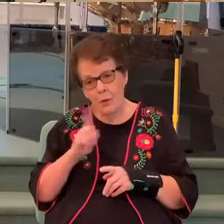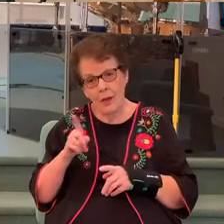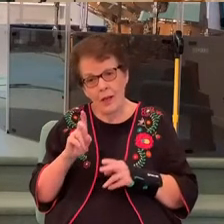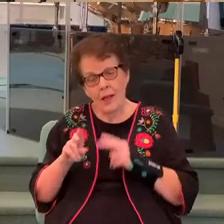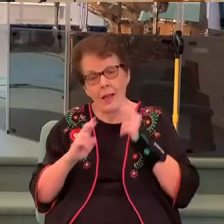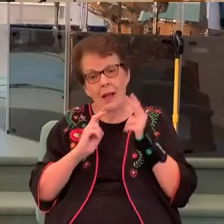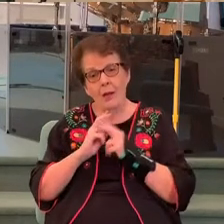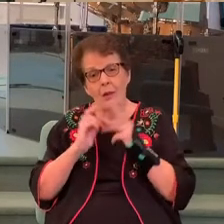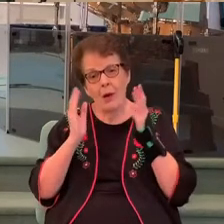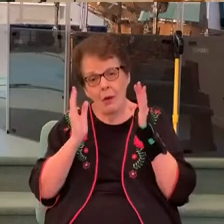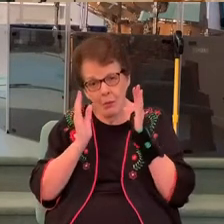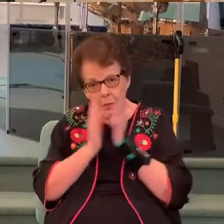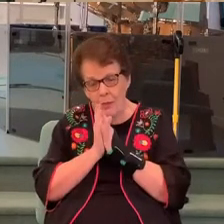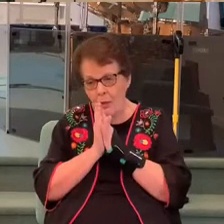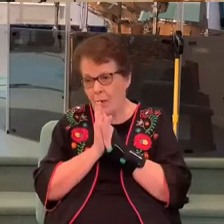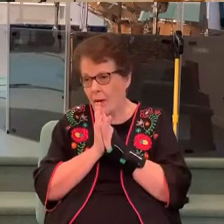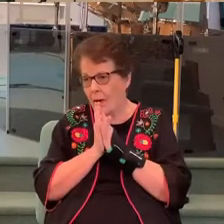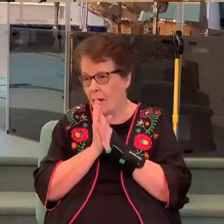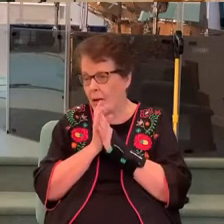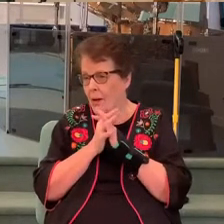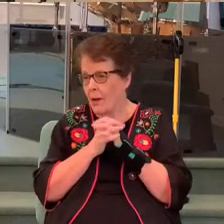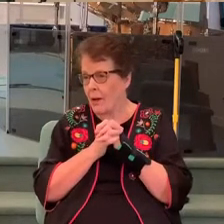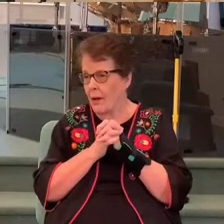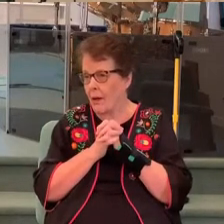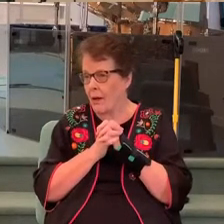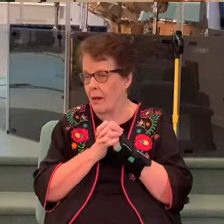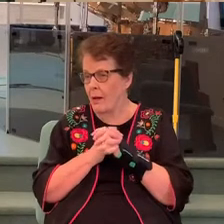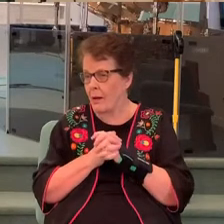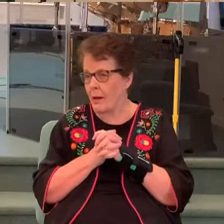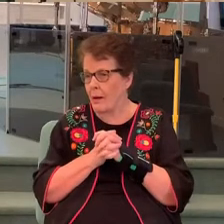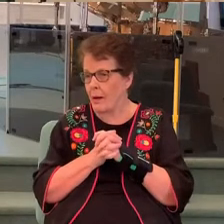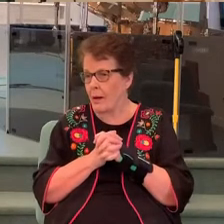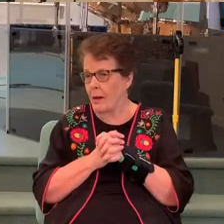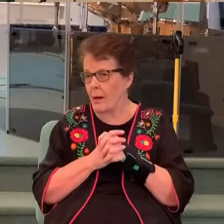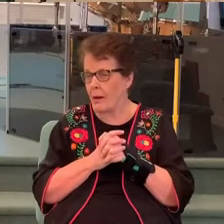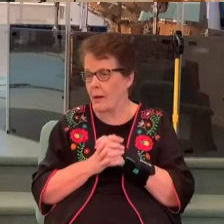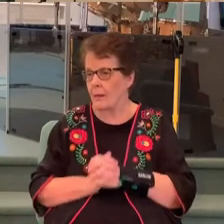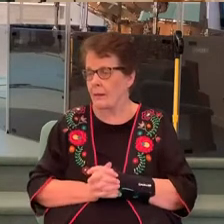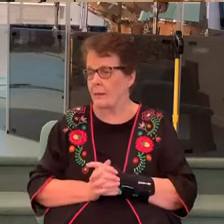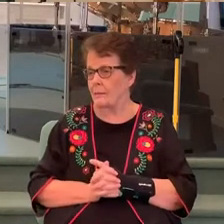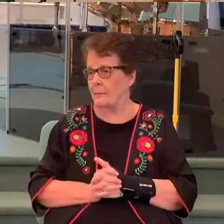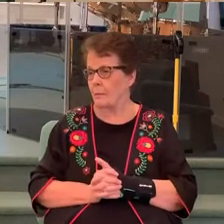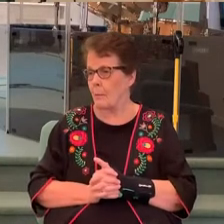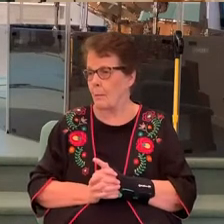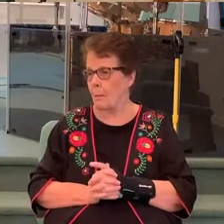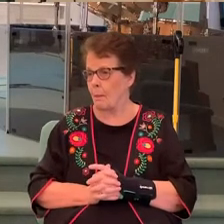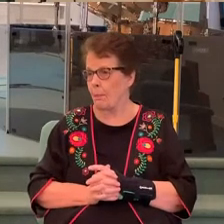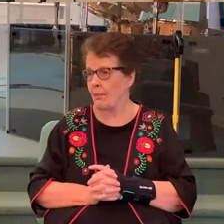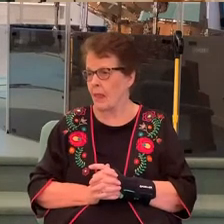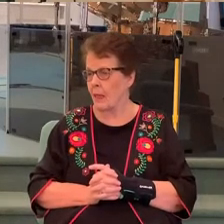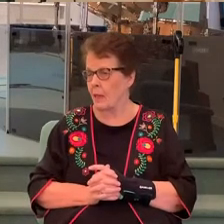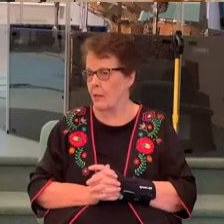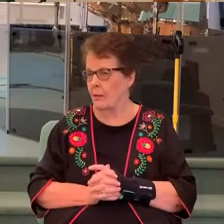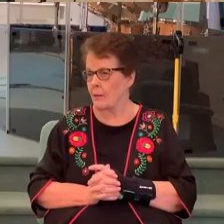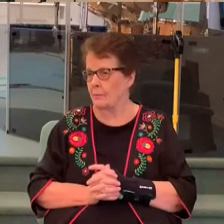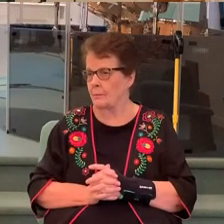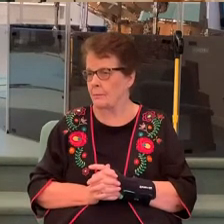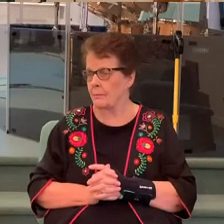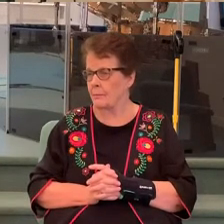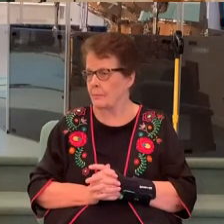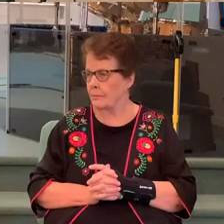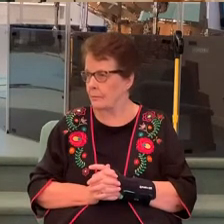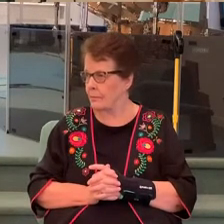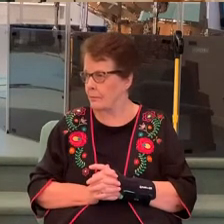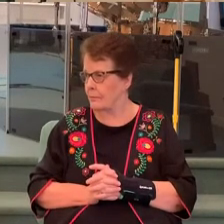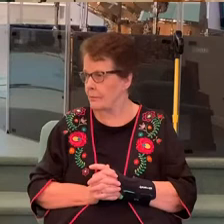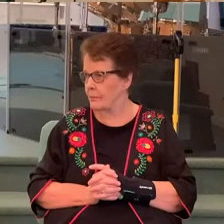Prayer is something that is very vanilla, it's very plain, and it's very underwhelming. And a lot of it is because